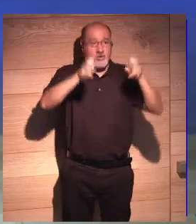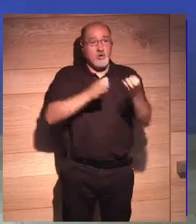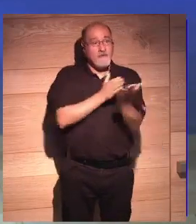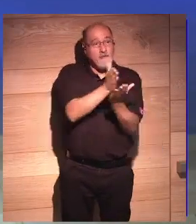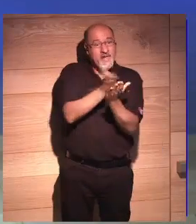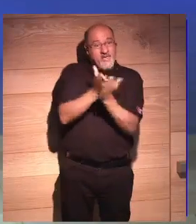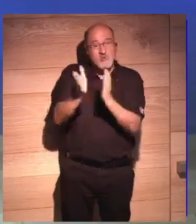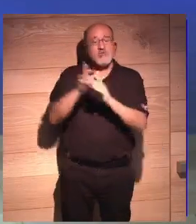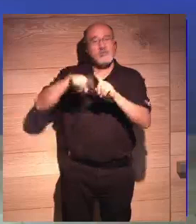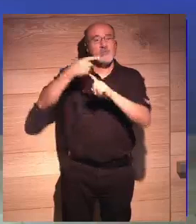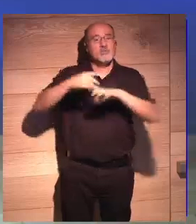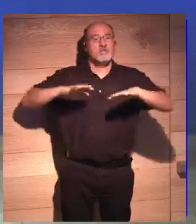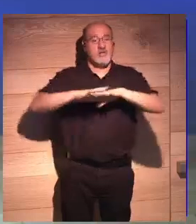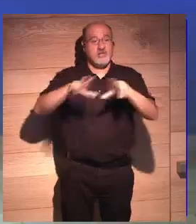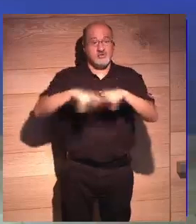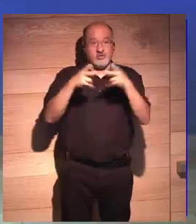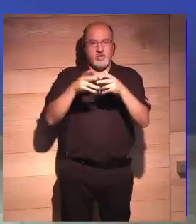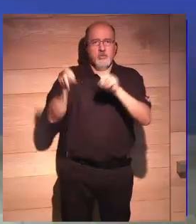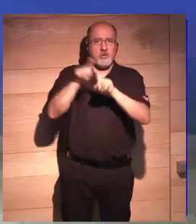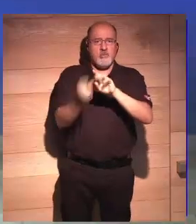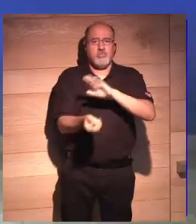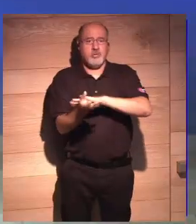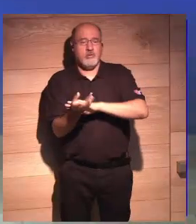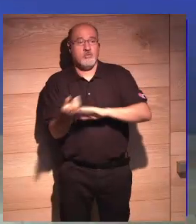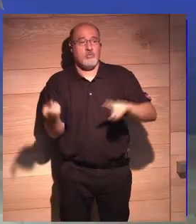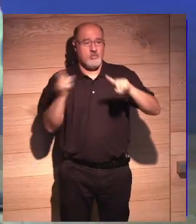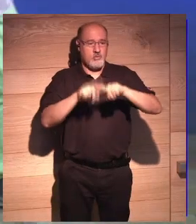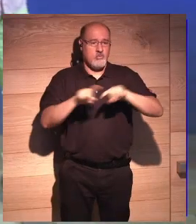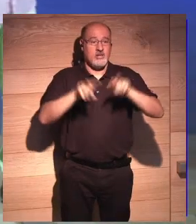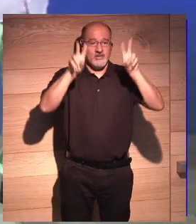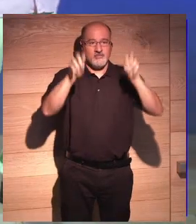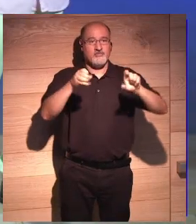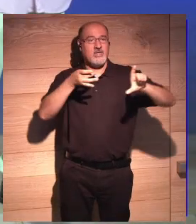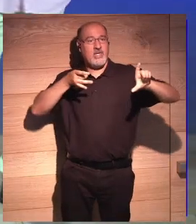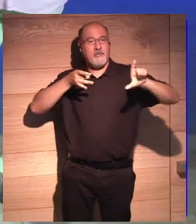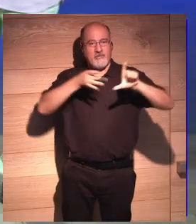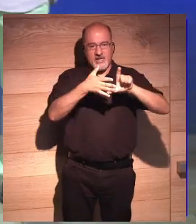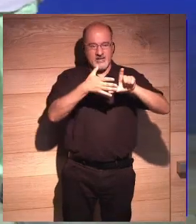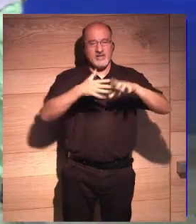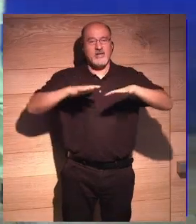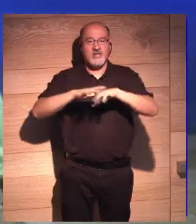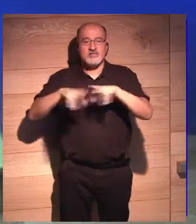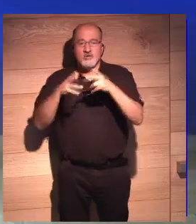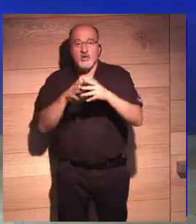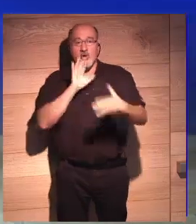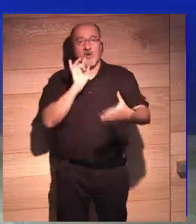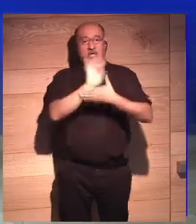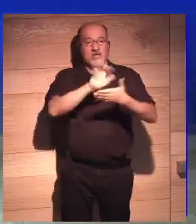a native code, and then the social media came, and then the same problem emerged again. You cannot speak in the same